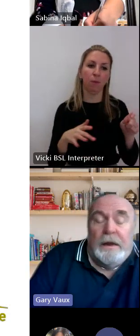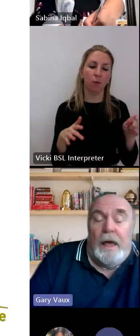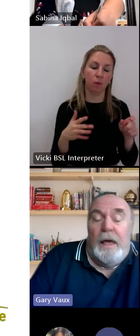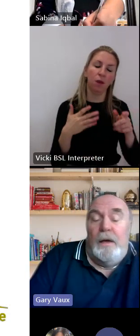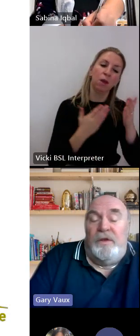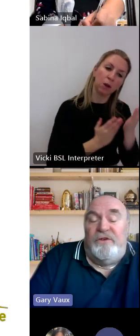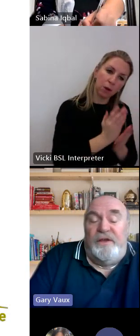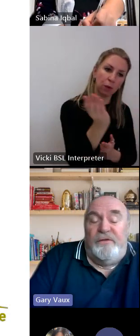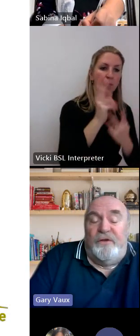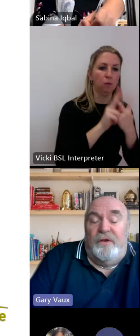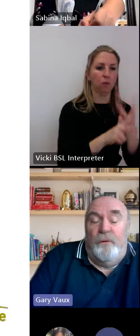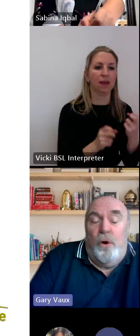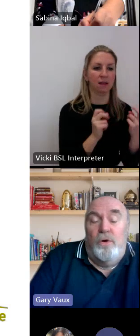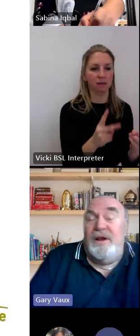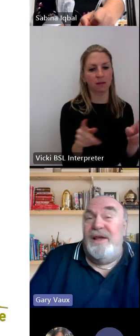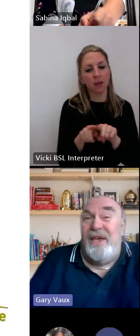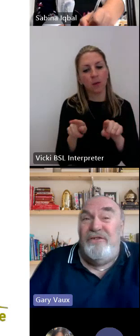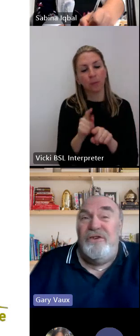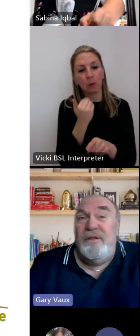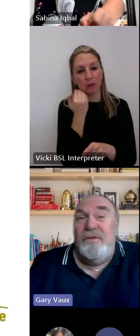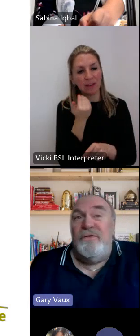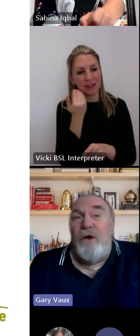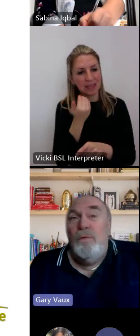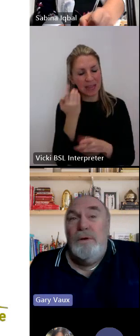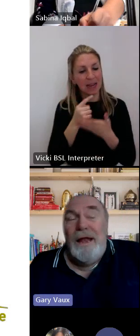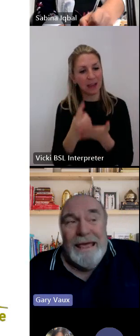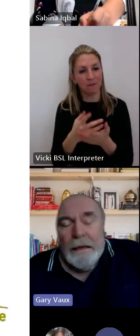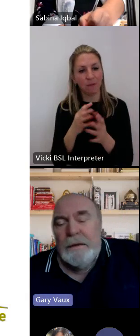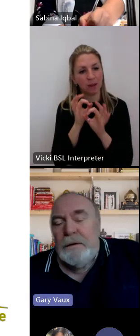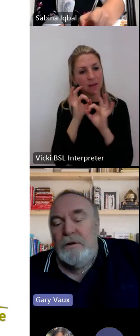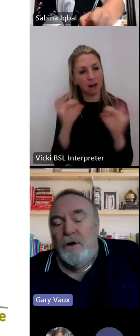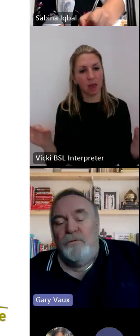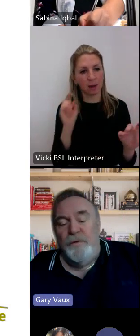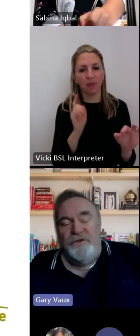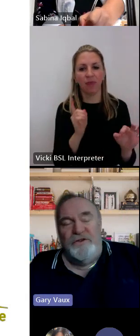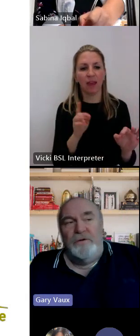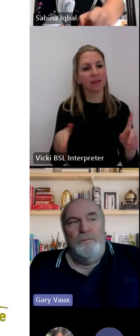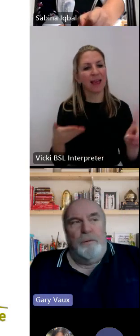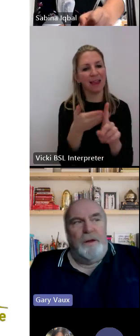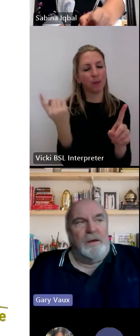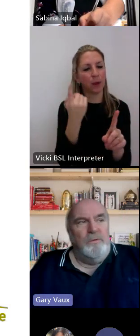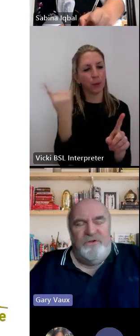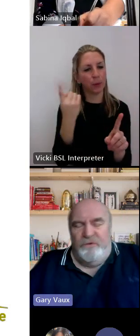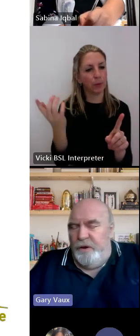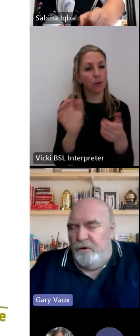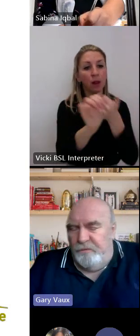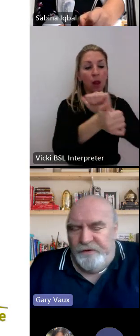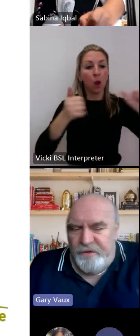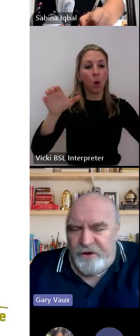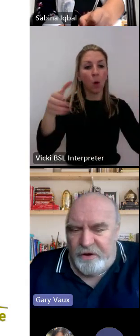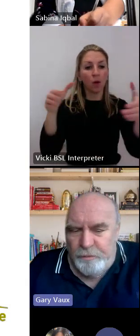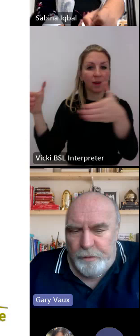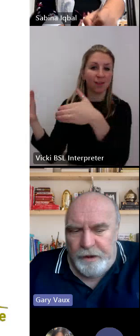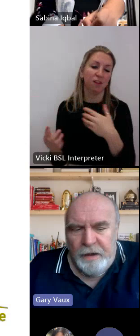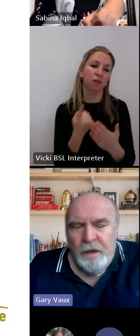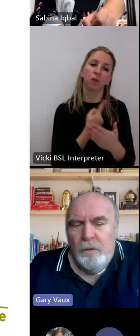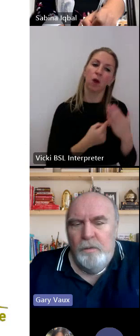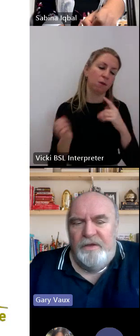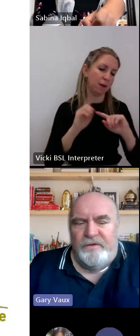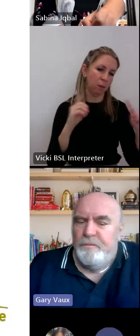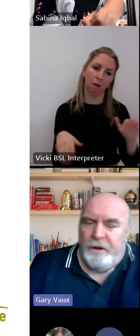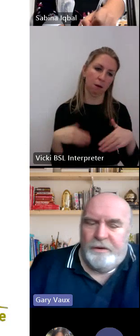line, which is for organisations only, not for the general public. I wish we could offer it to the general